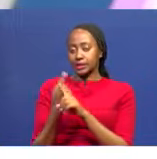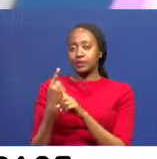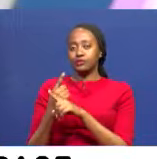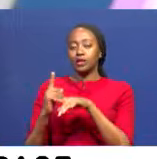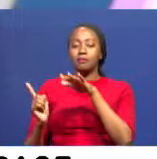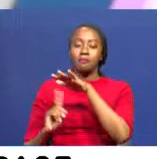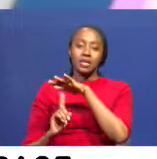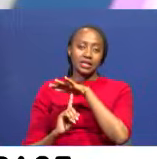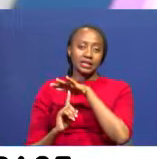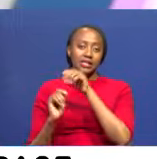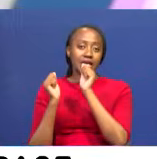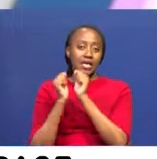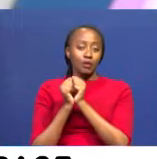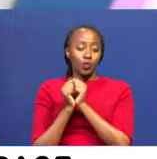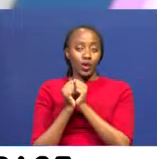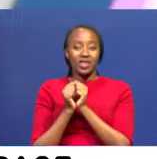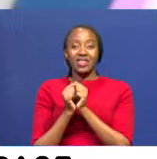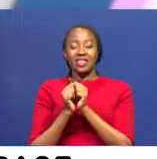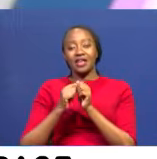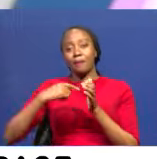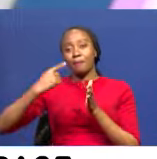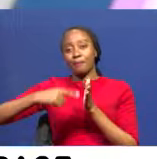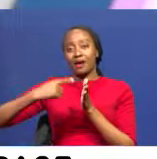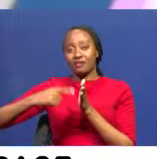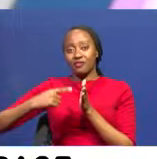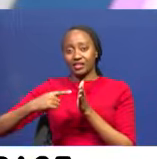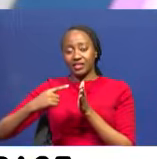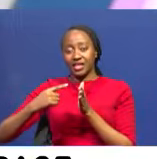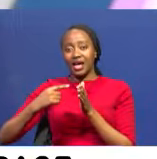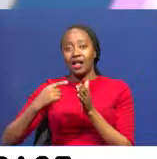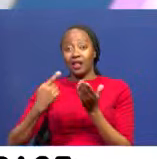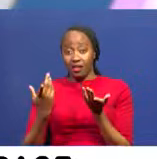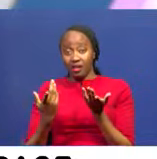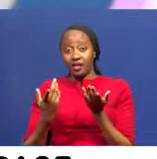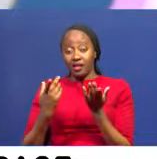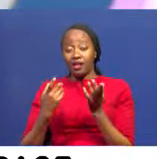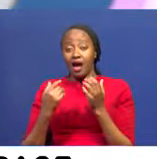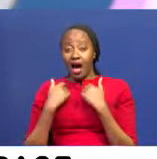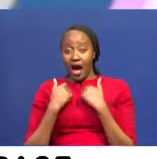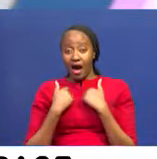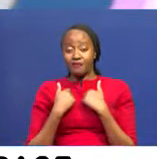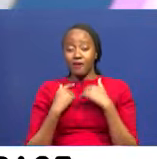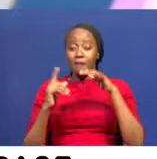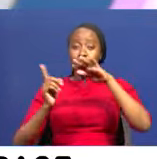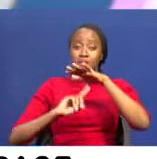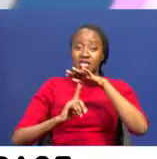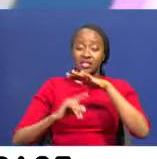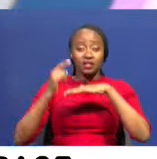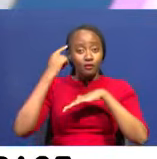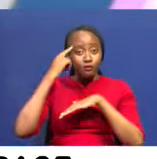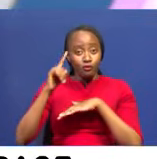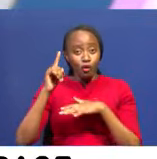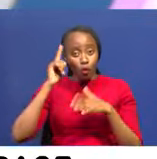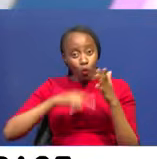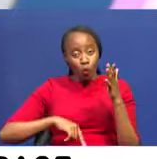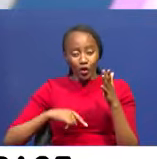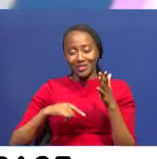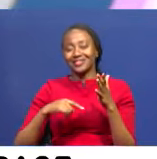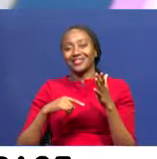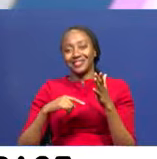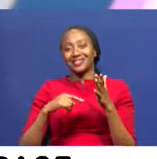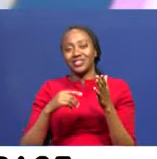manufacturing perspective. Number one, I know there has been engagements with the Ministry of Trade to make local manufacturing, number